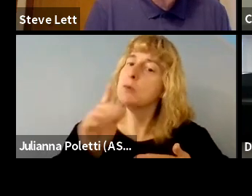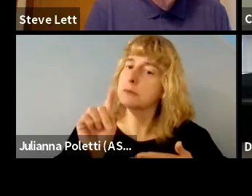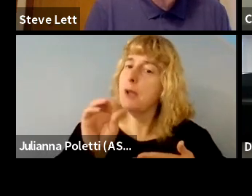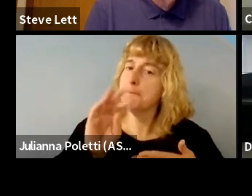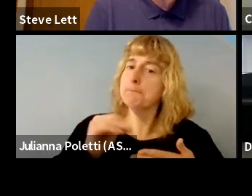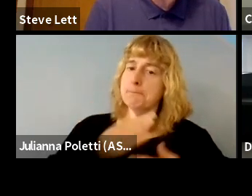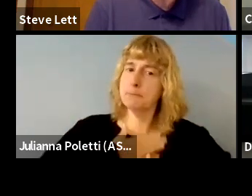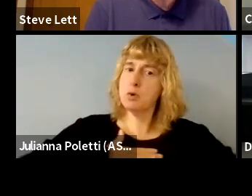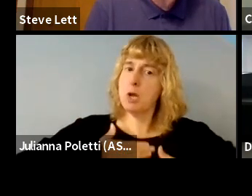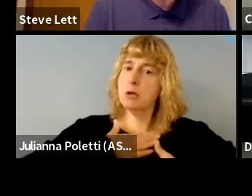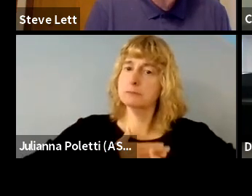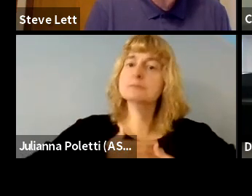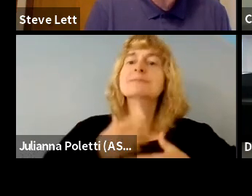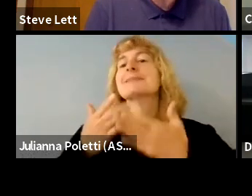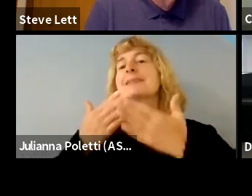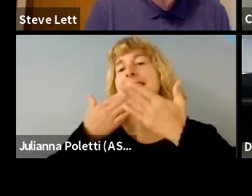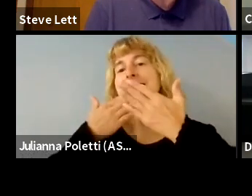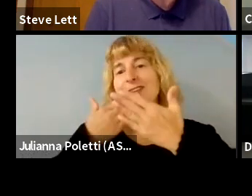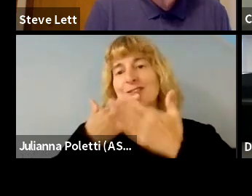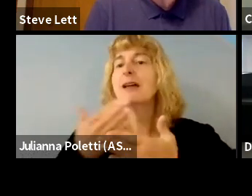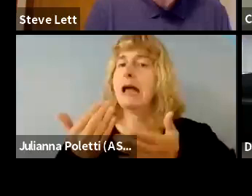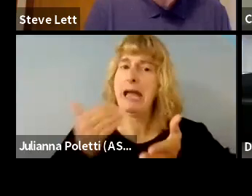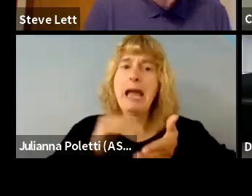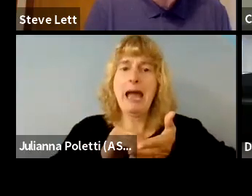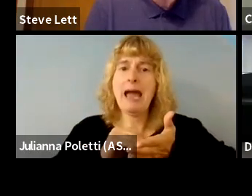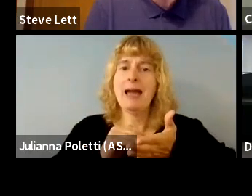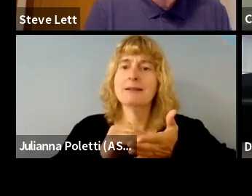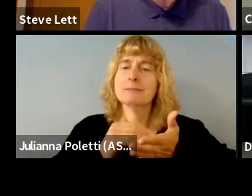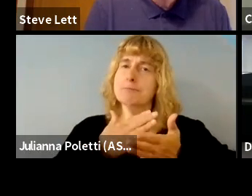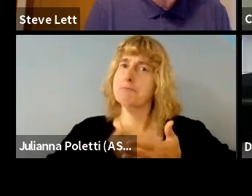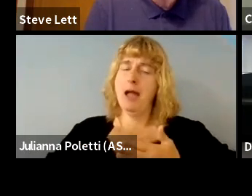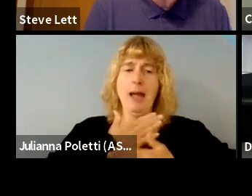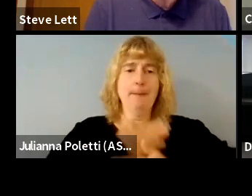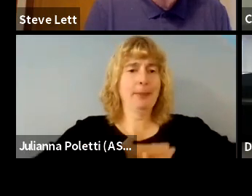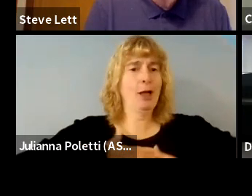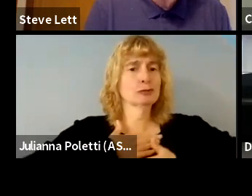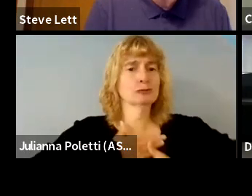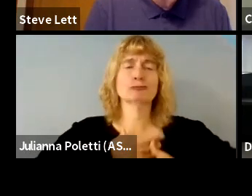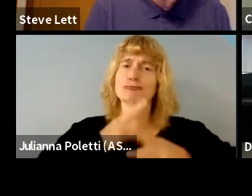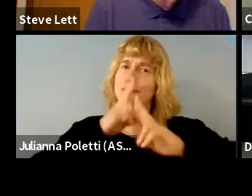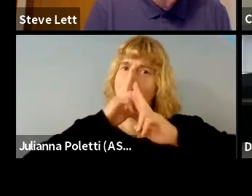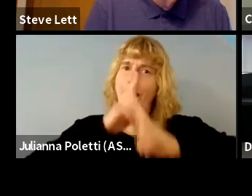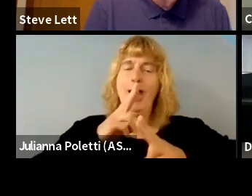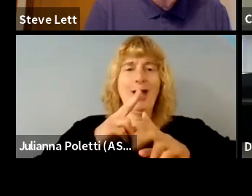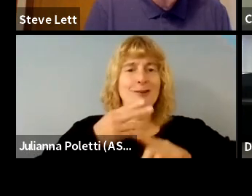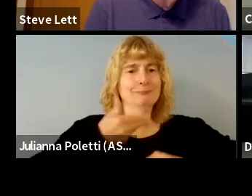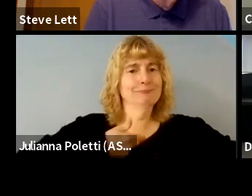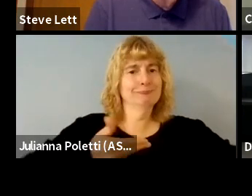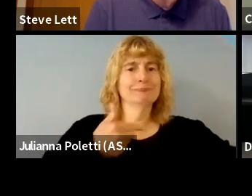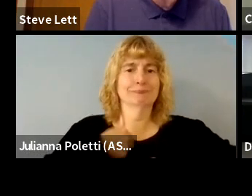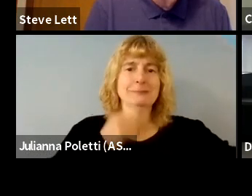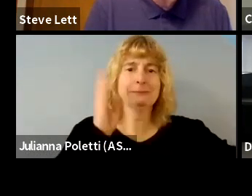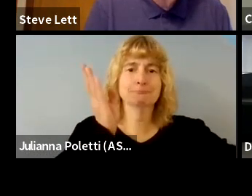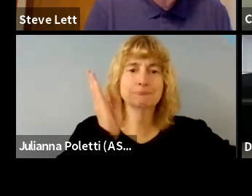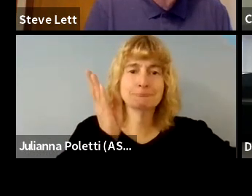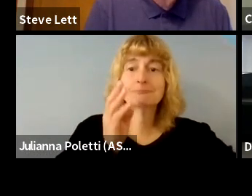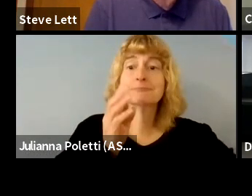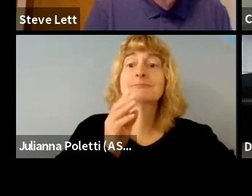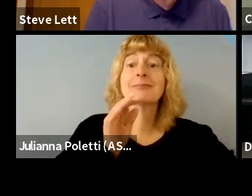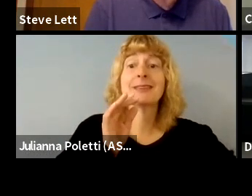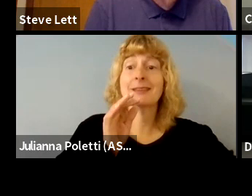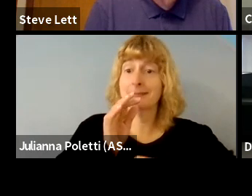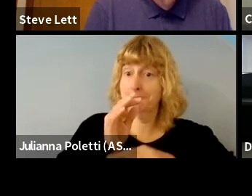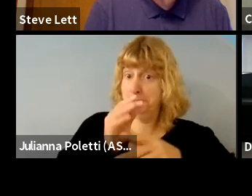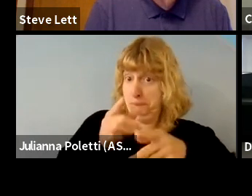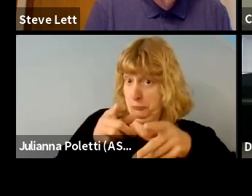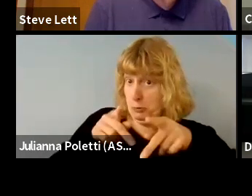And again, this is my pleasure to be with you all. And with your leave, I will leave.